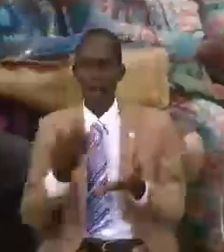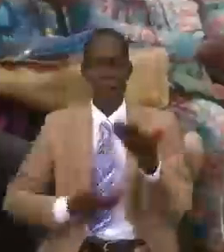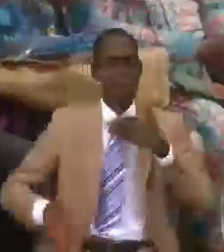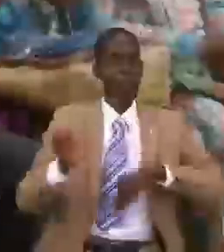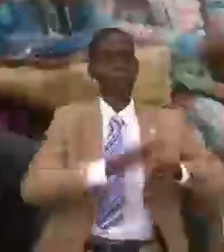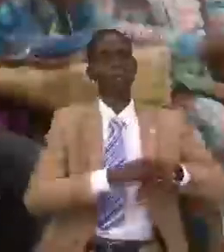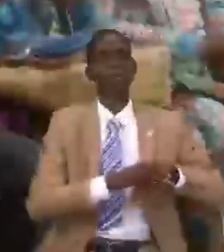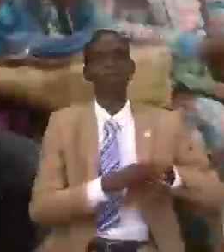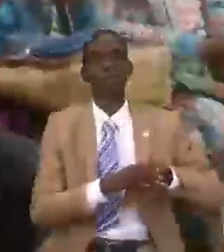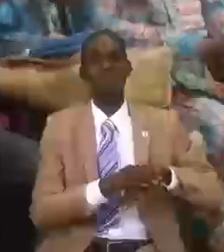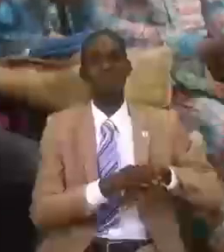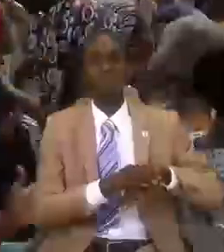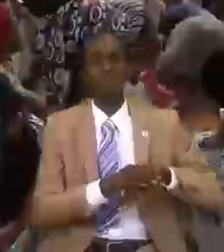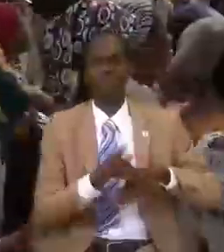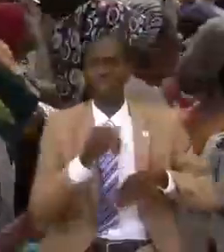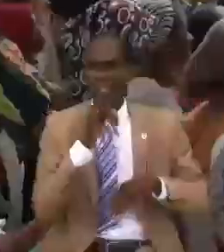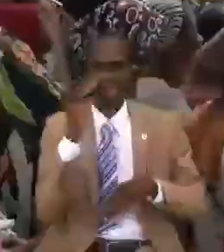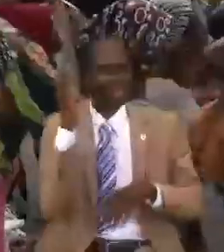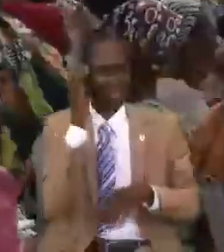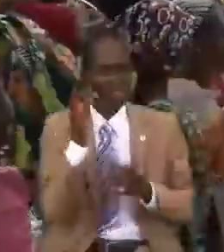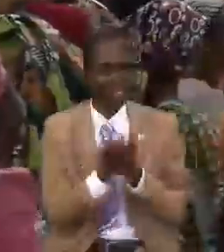And came back.